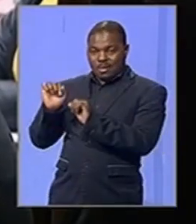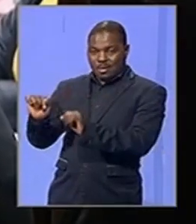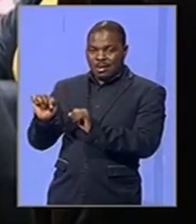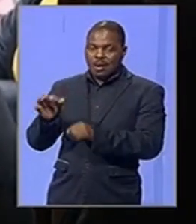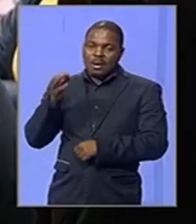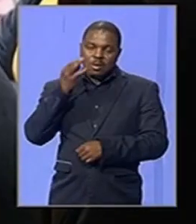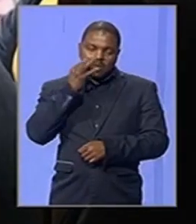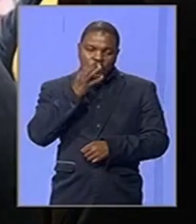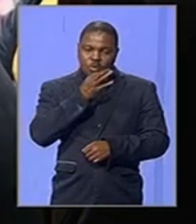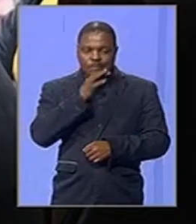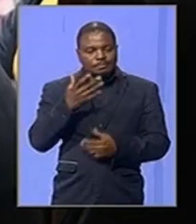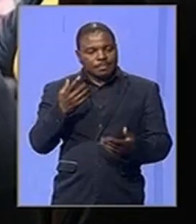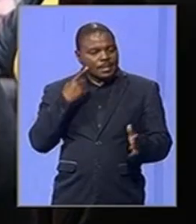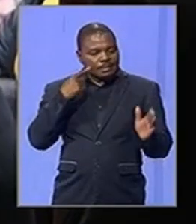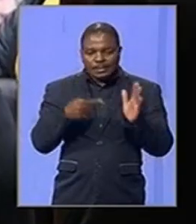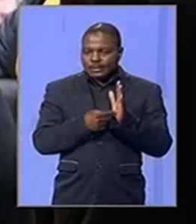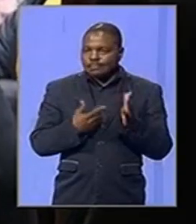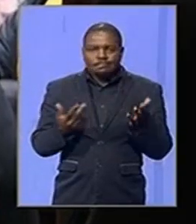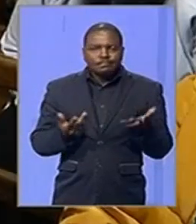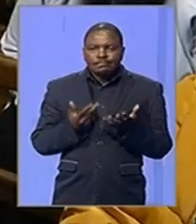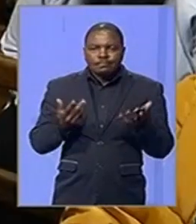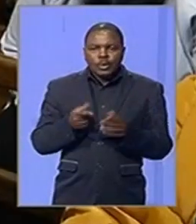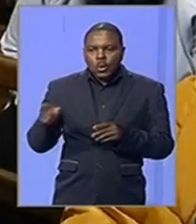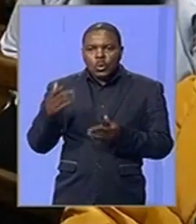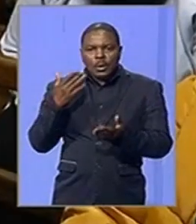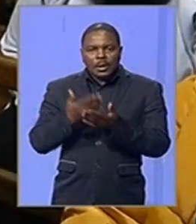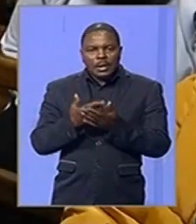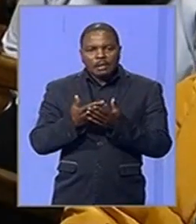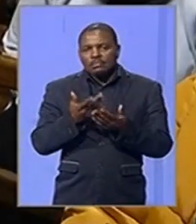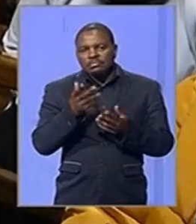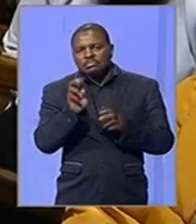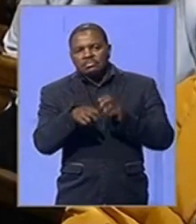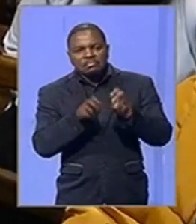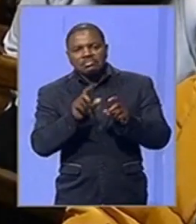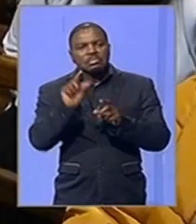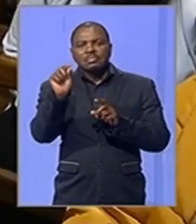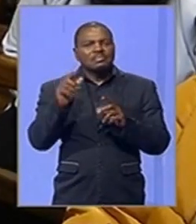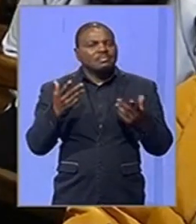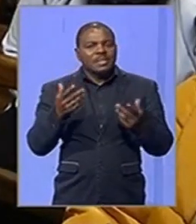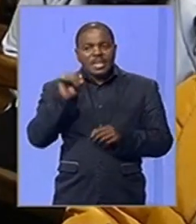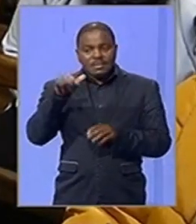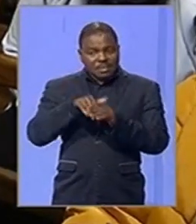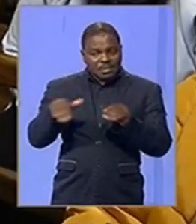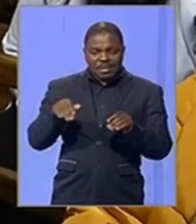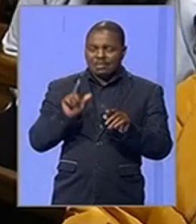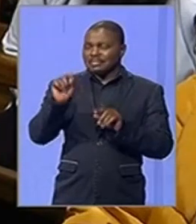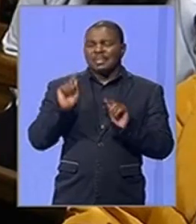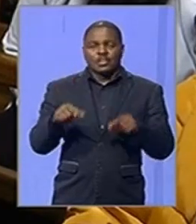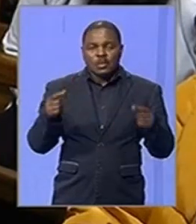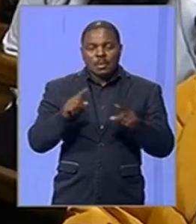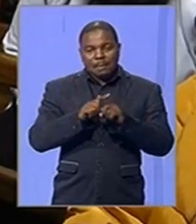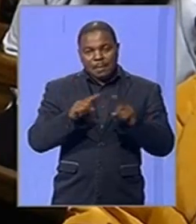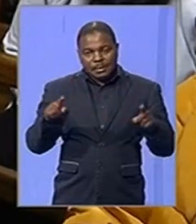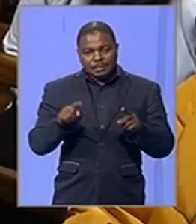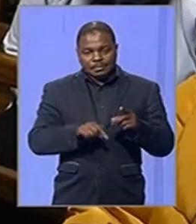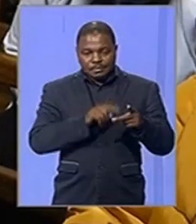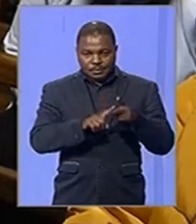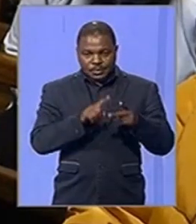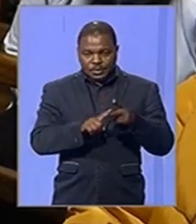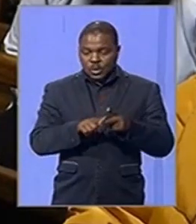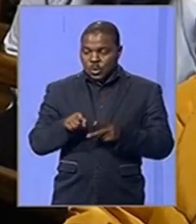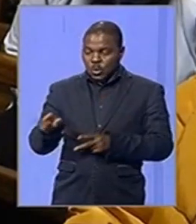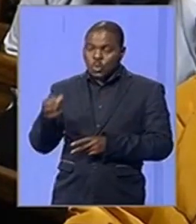boletse ho se bopaki bo ka bontshang hore a ka ipha dimenyane ebang a lokollwa ka beili, mme la qhelela ka thoko ditlaleho